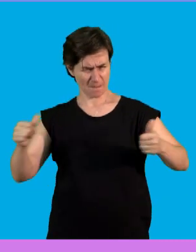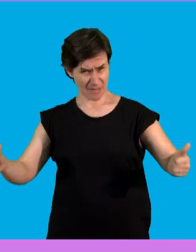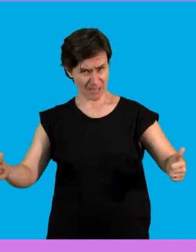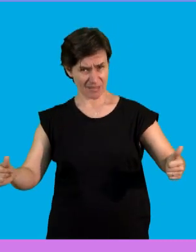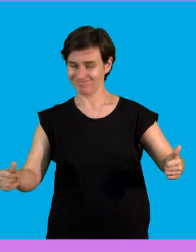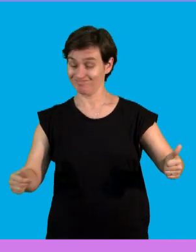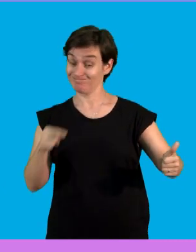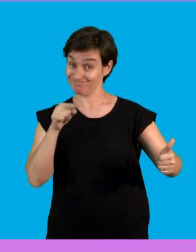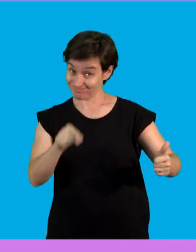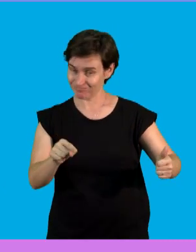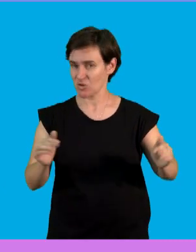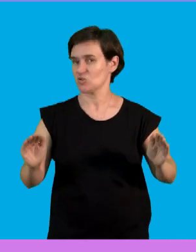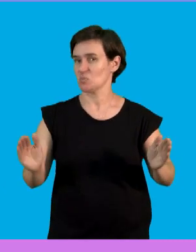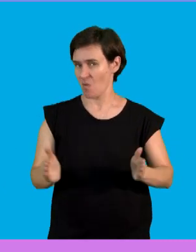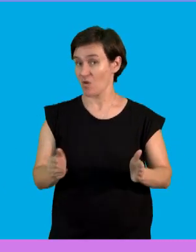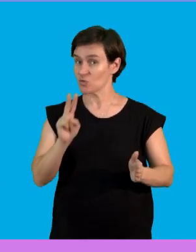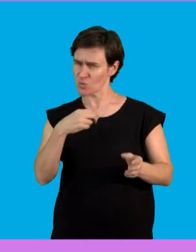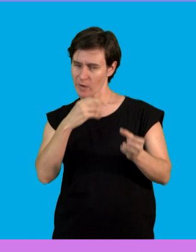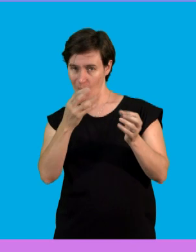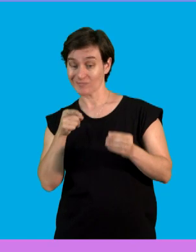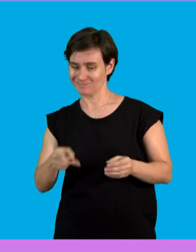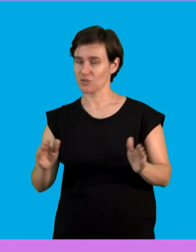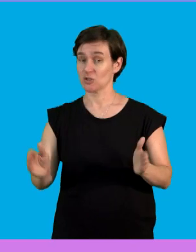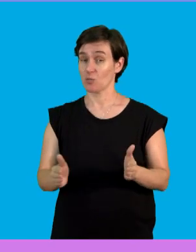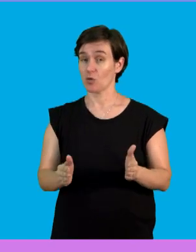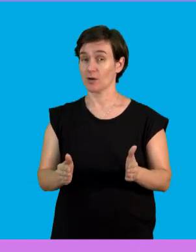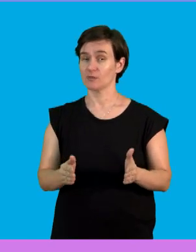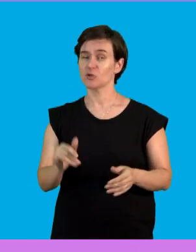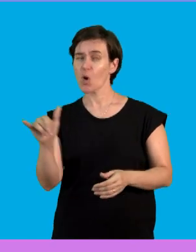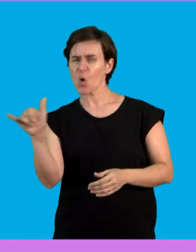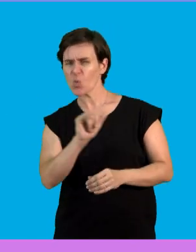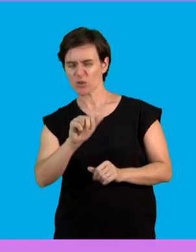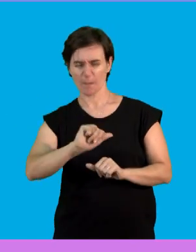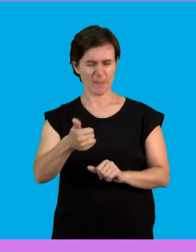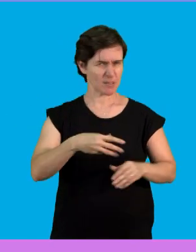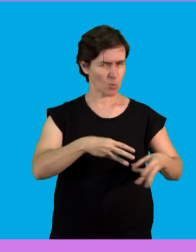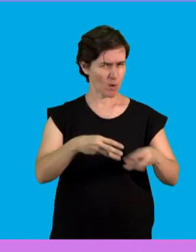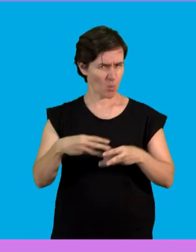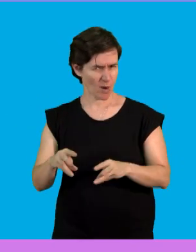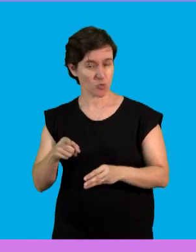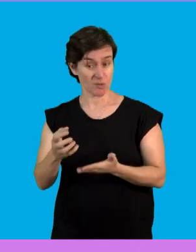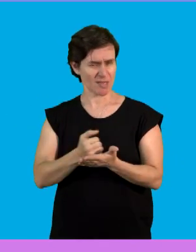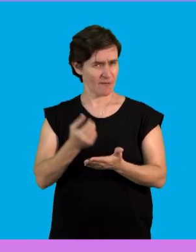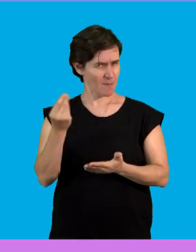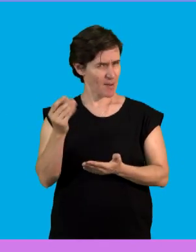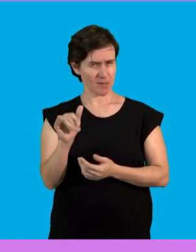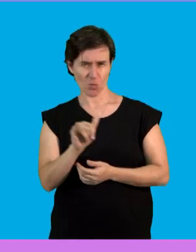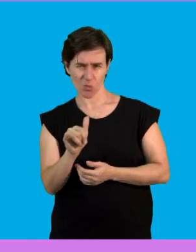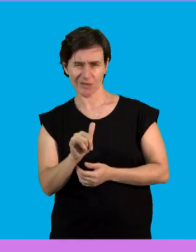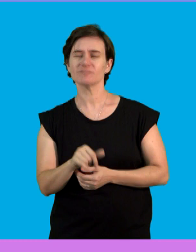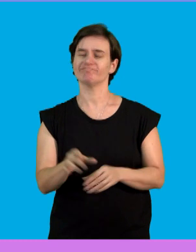larger, it is actually smaller, and therefore, which option will be the most economical to